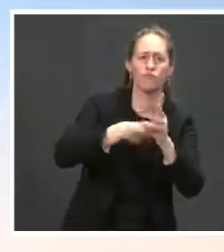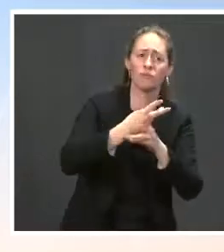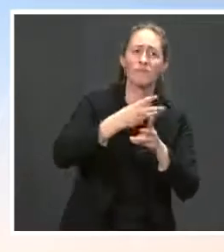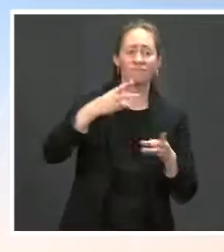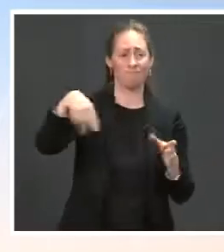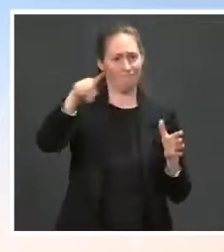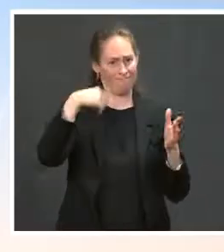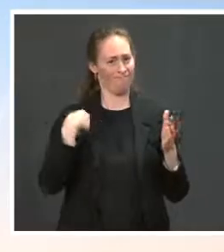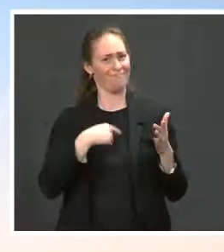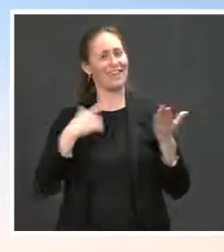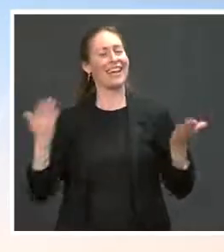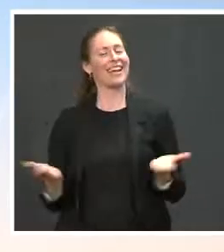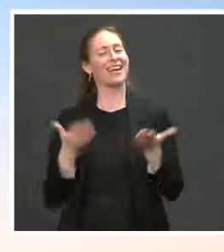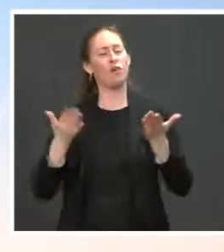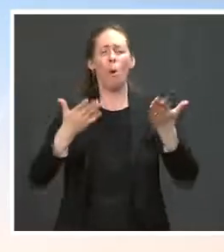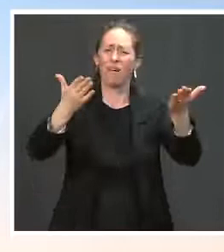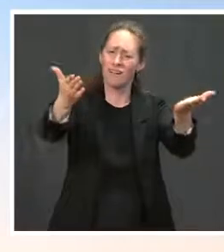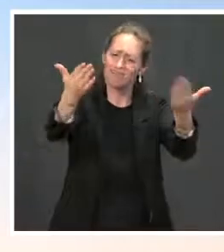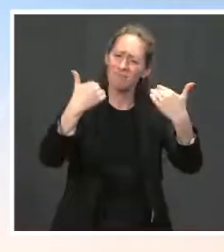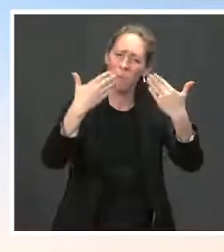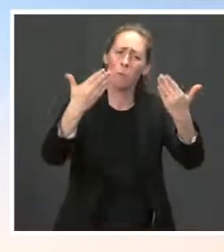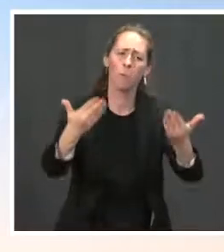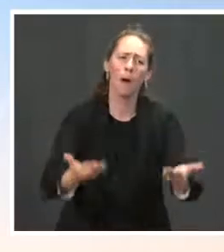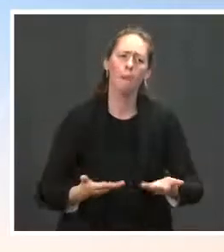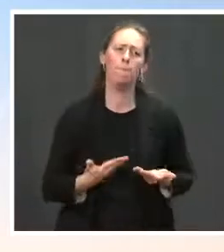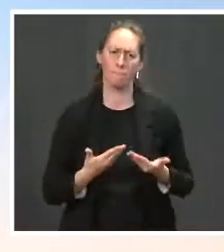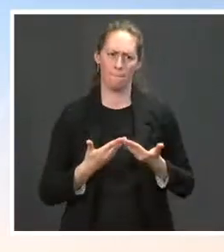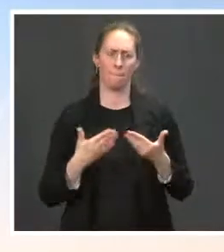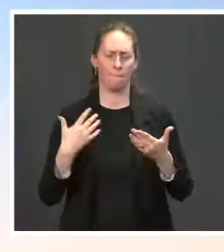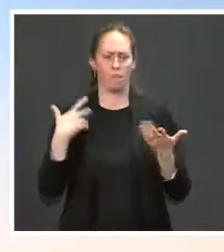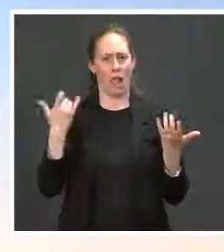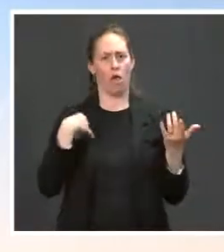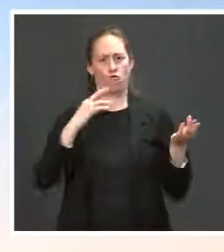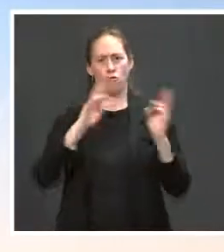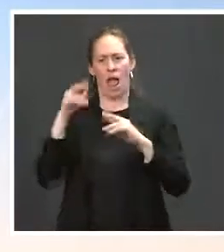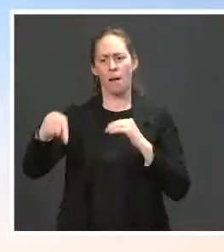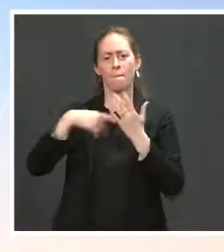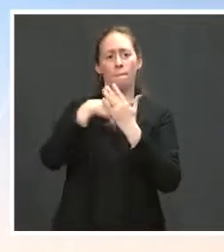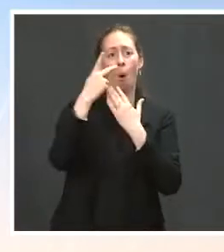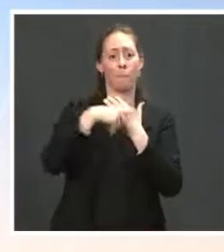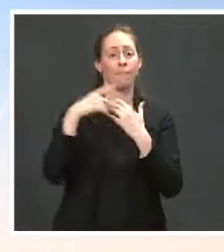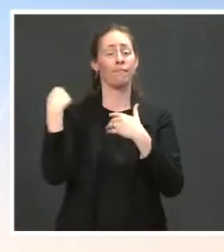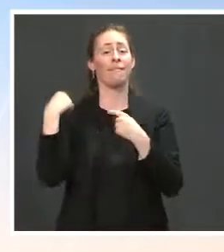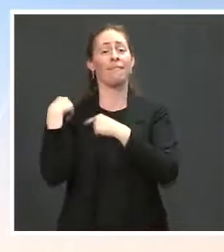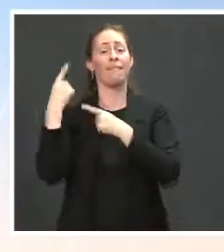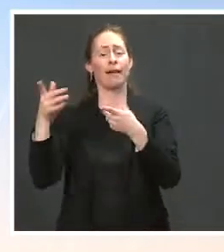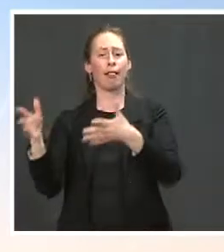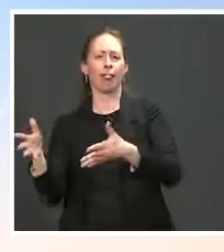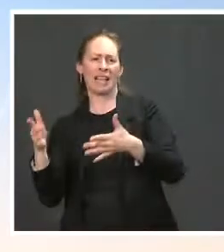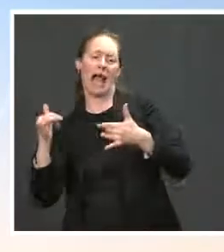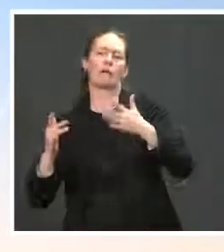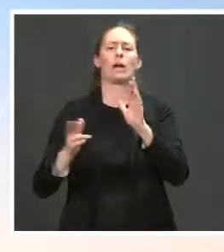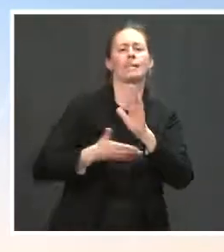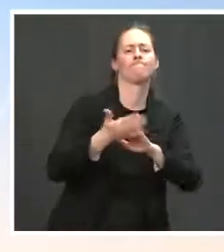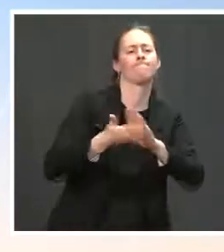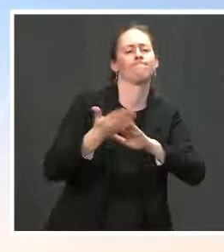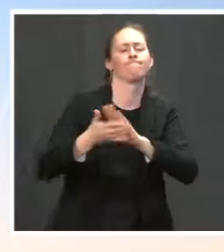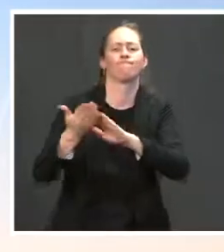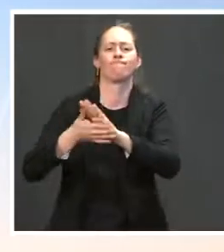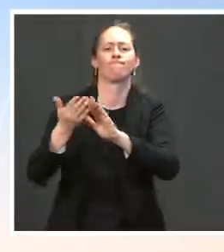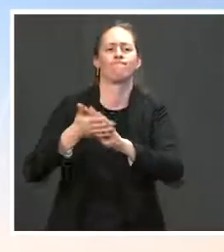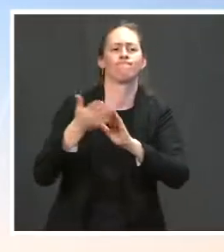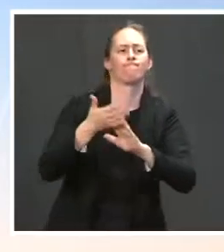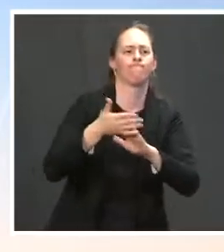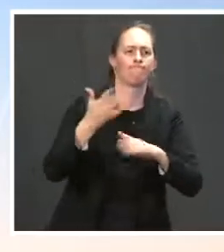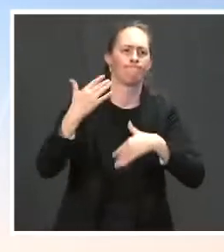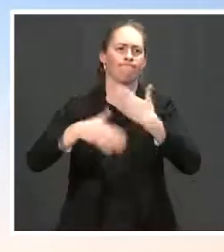welcoming refugees. We need to get our muscles back working again, and we'll have an updated cap hopefully soon. Go ahead, Trevor. To the